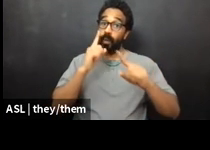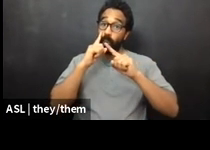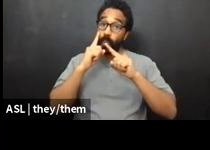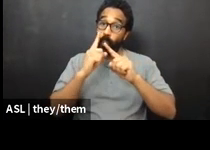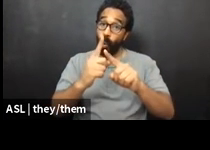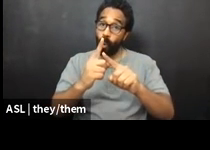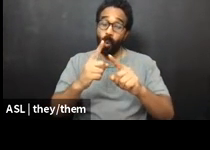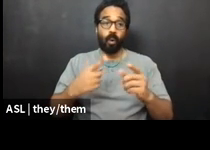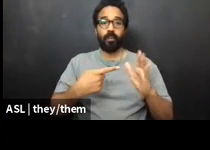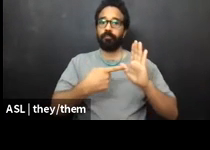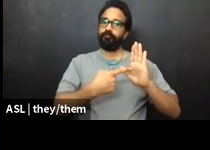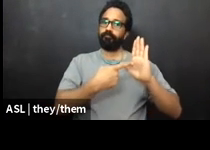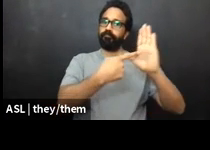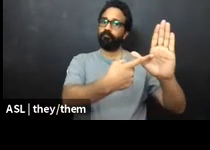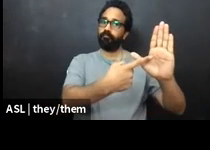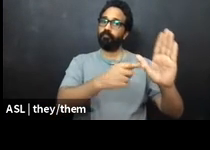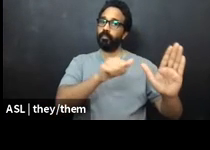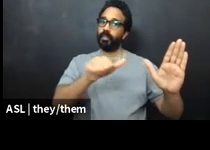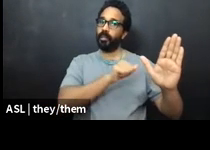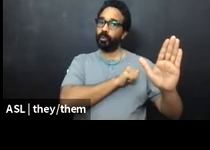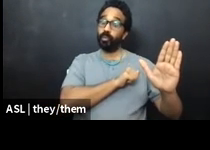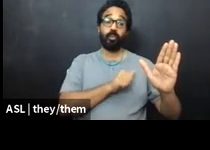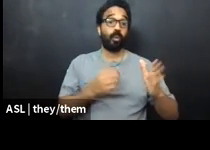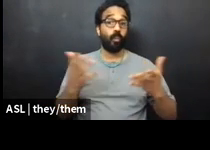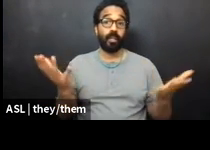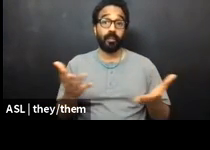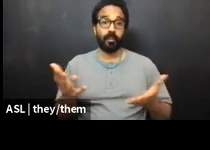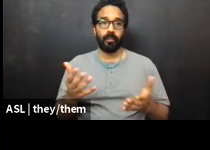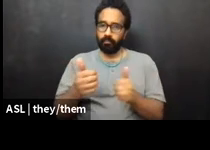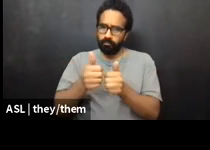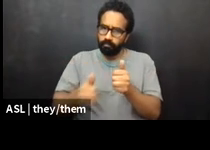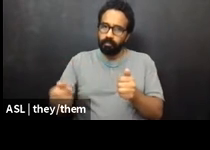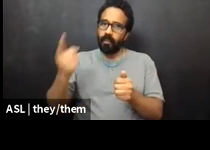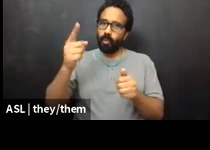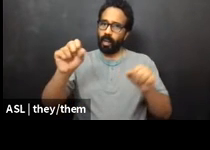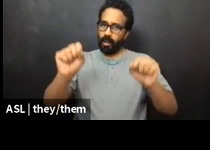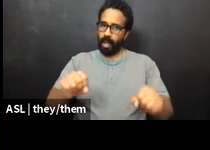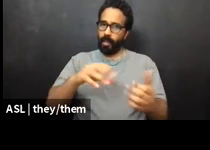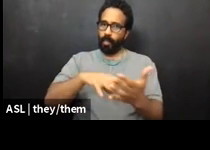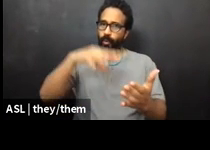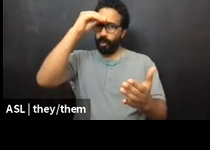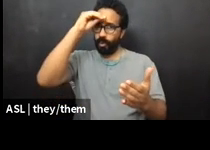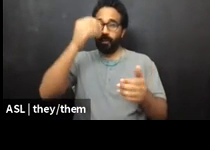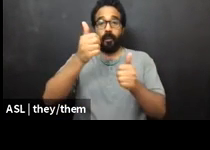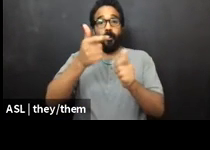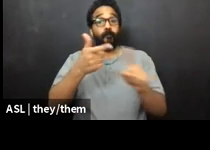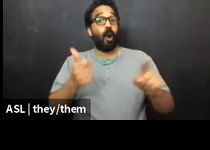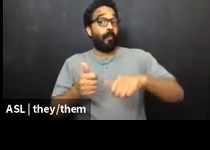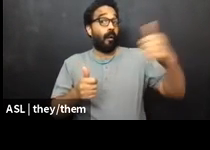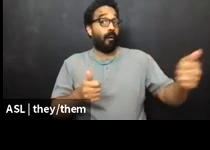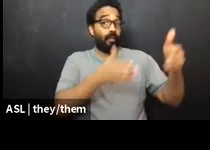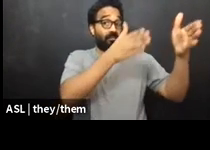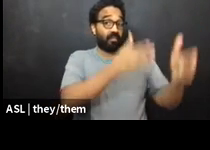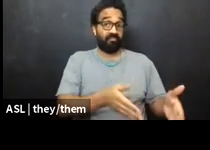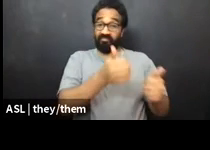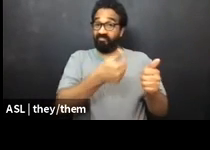represent a foundational attitude is the sense of that everybody can learn. Everyone can learn from anyone. And we're going to start this